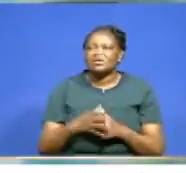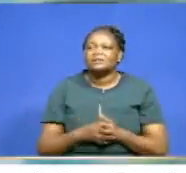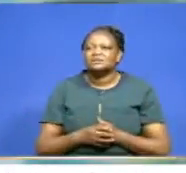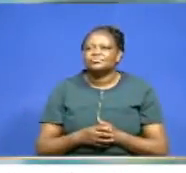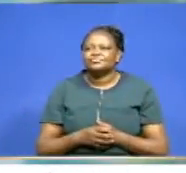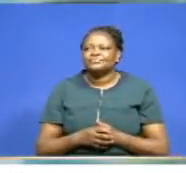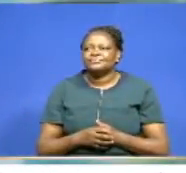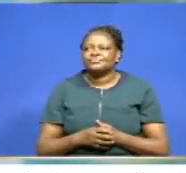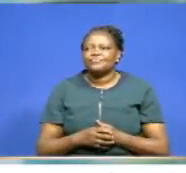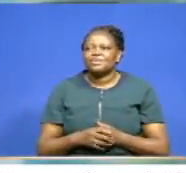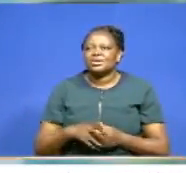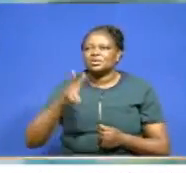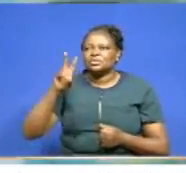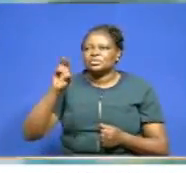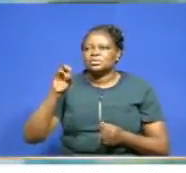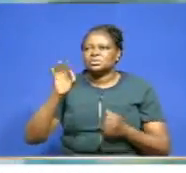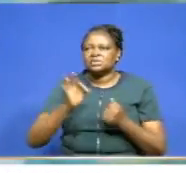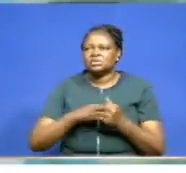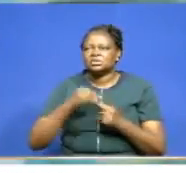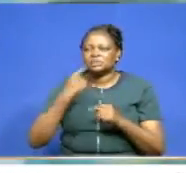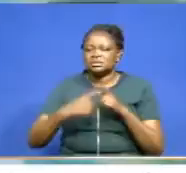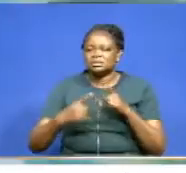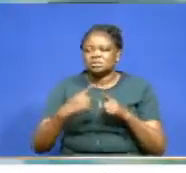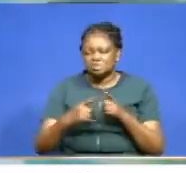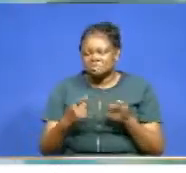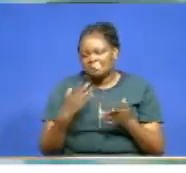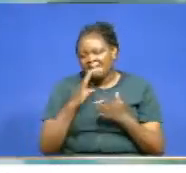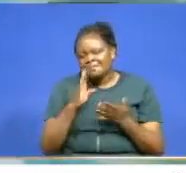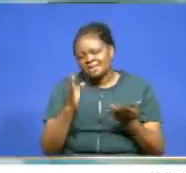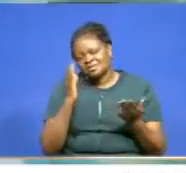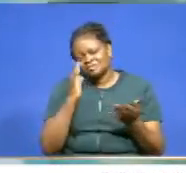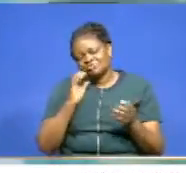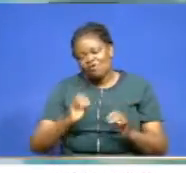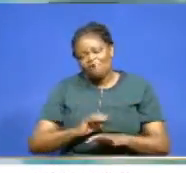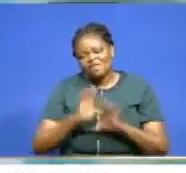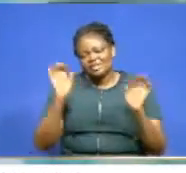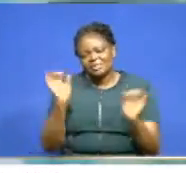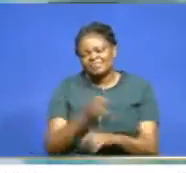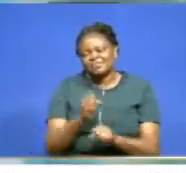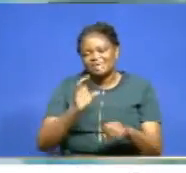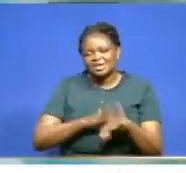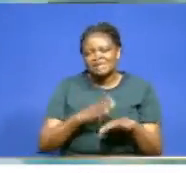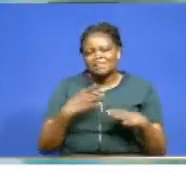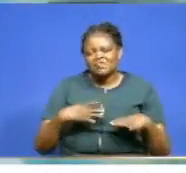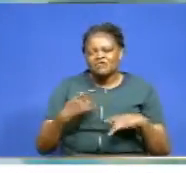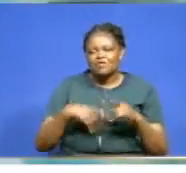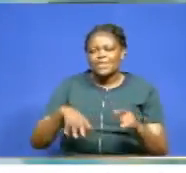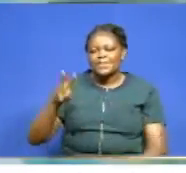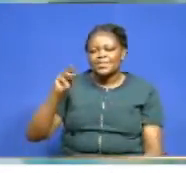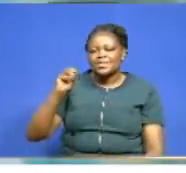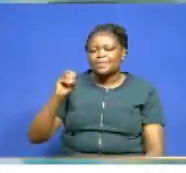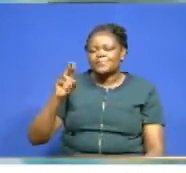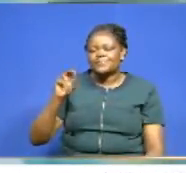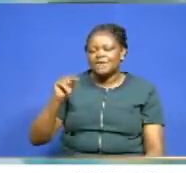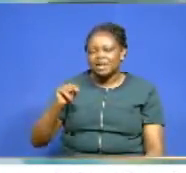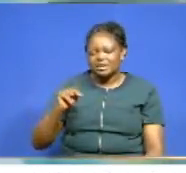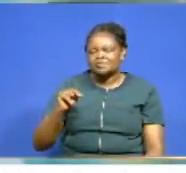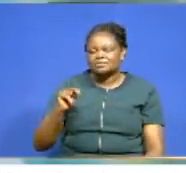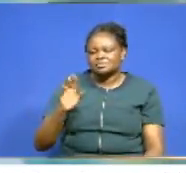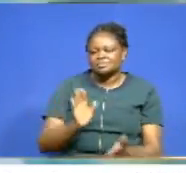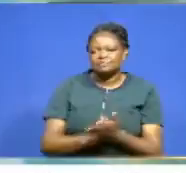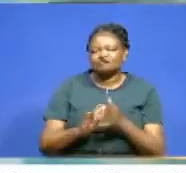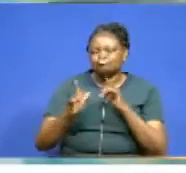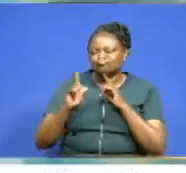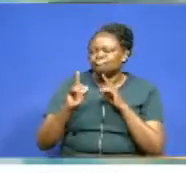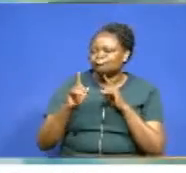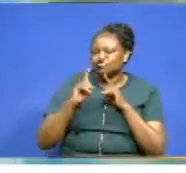after 28 years. So maybe obviously you could not get someone from the Morans and, you know, to speak on it, but